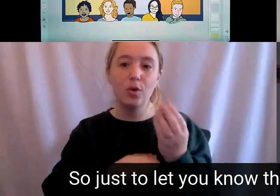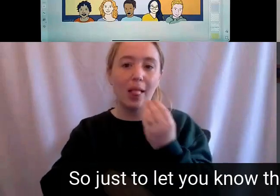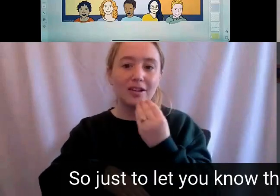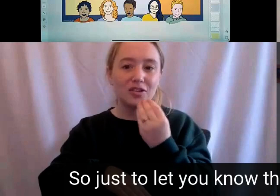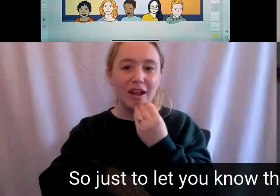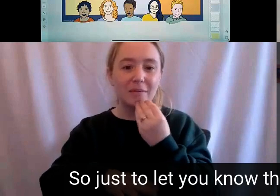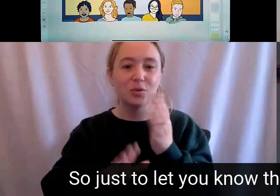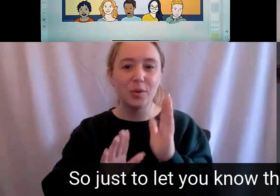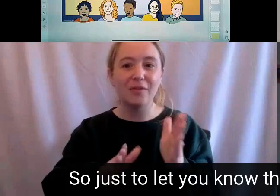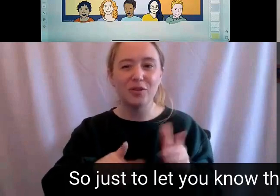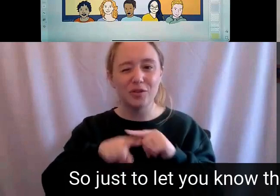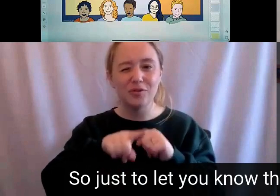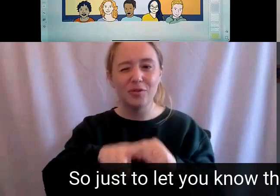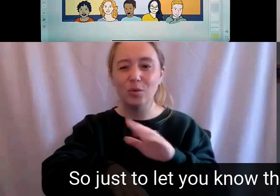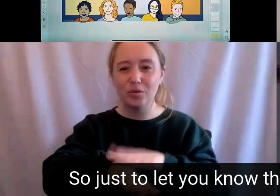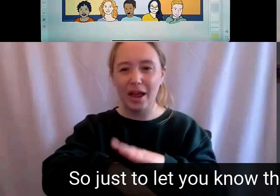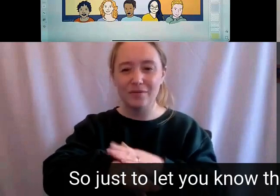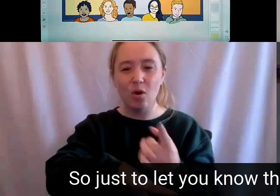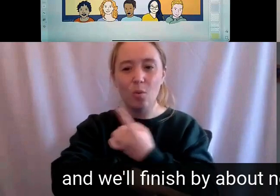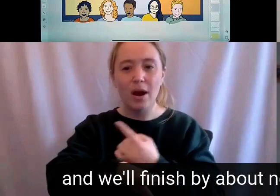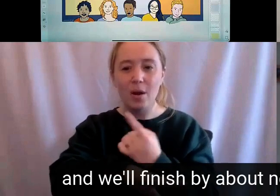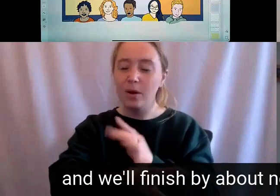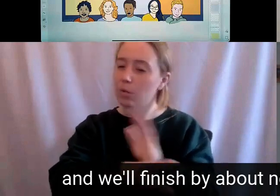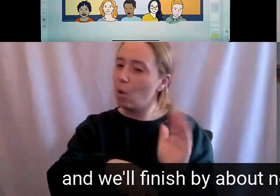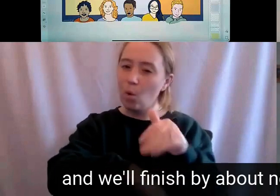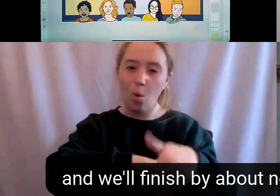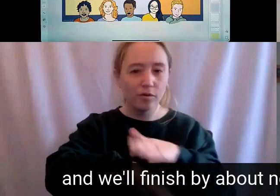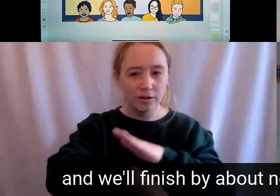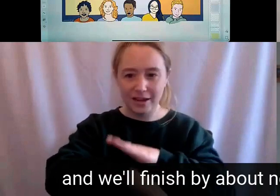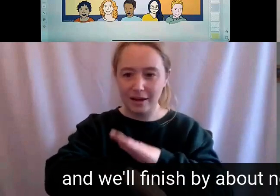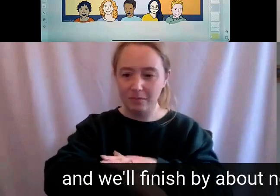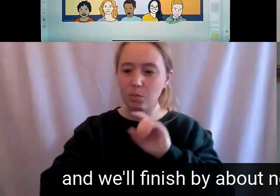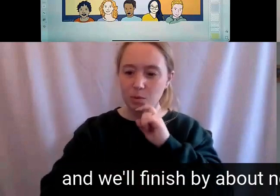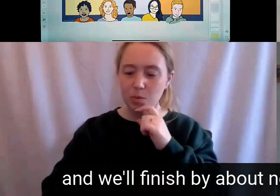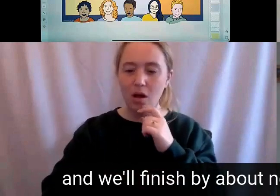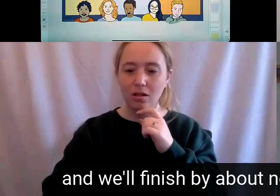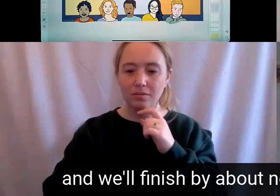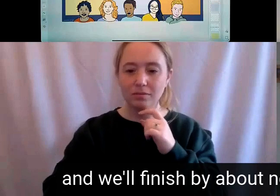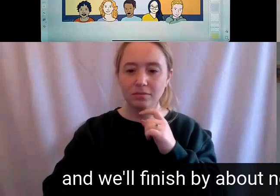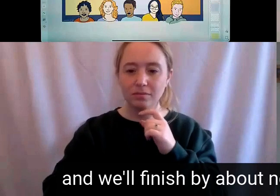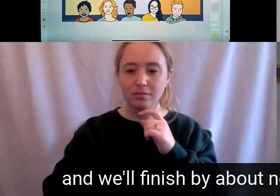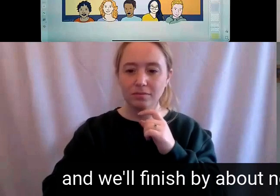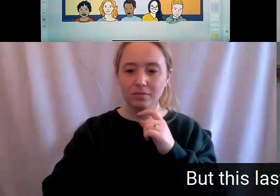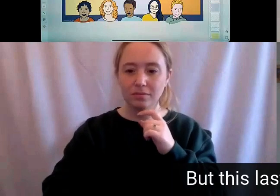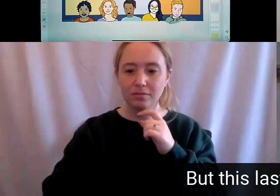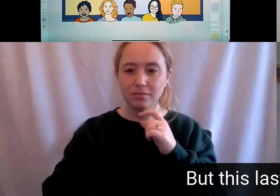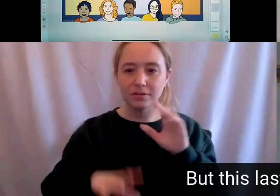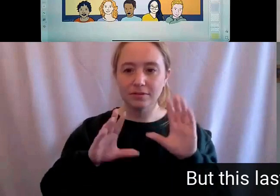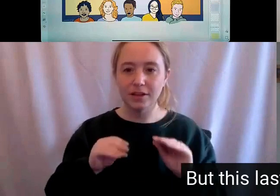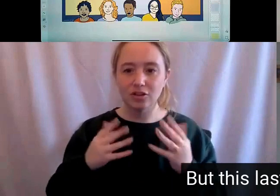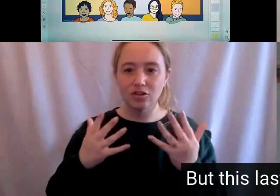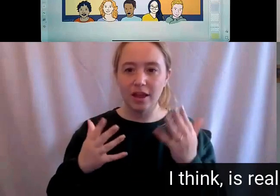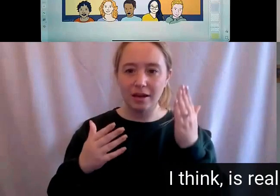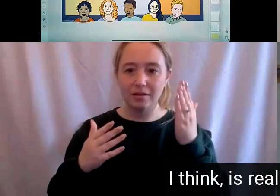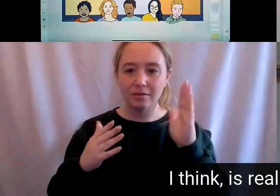just to let you know that we won't run over, and we'll finish by about no later than 1:10. But